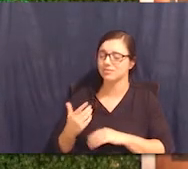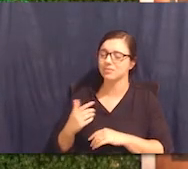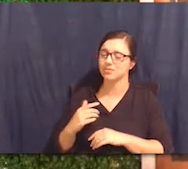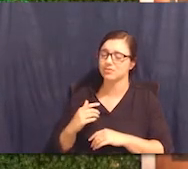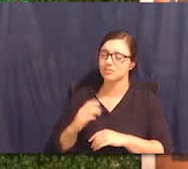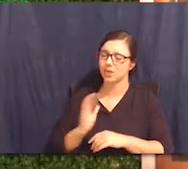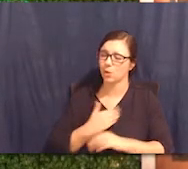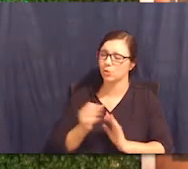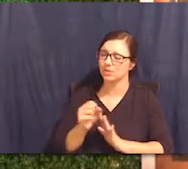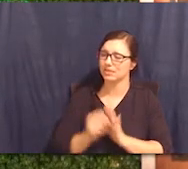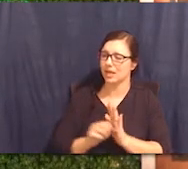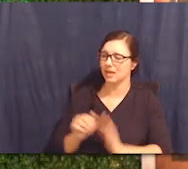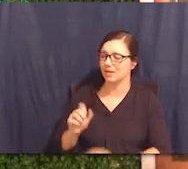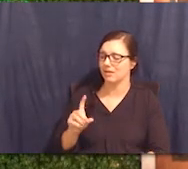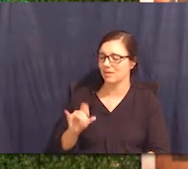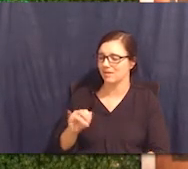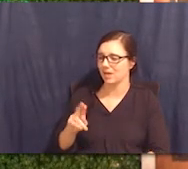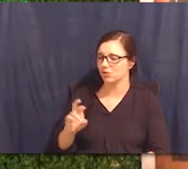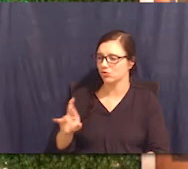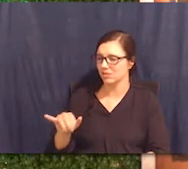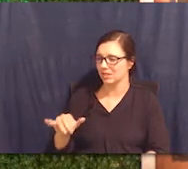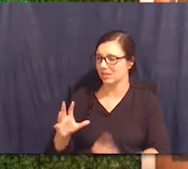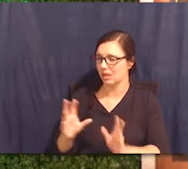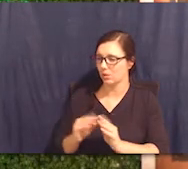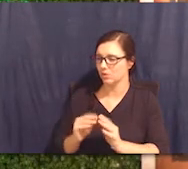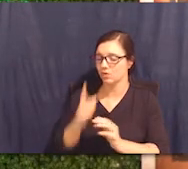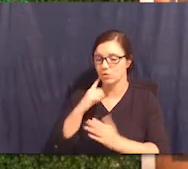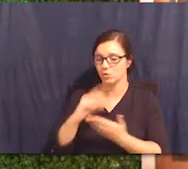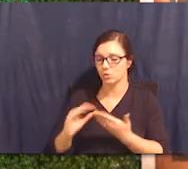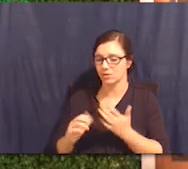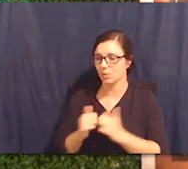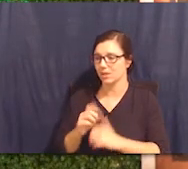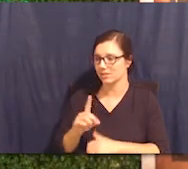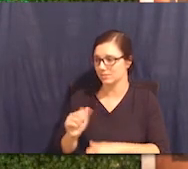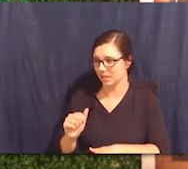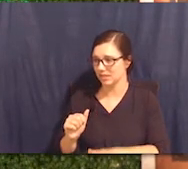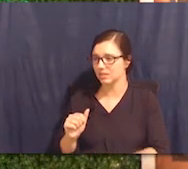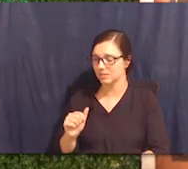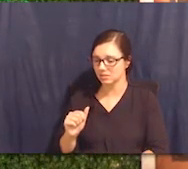we are rebooting our state advisory council for students with disabilities.